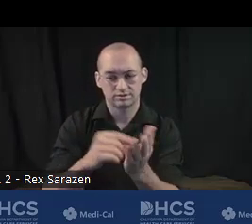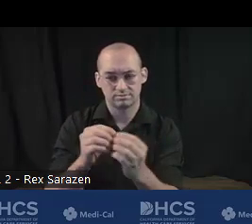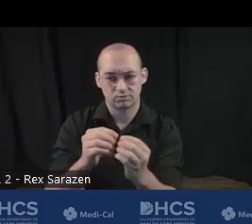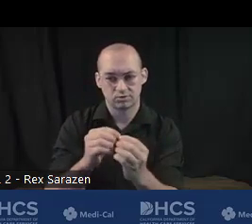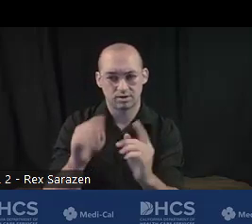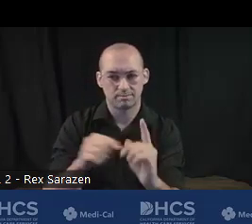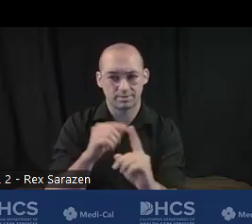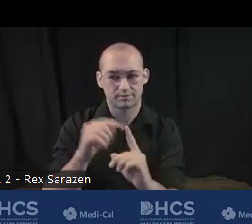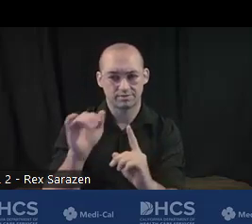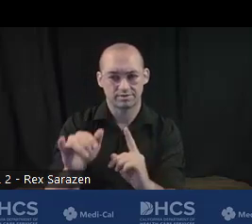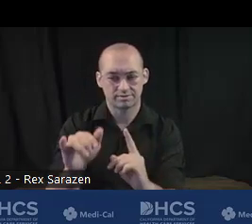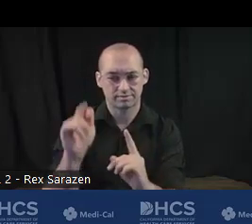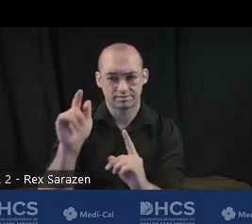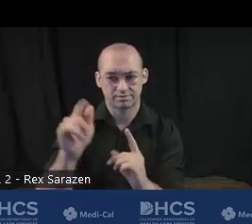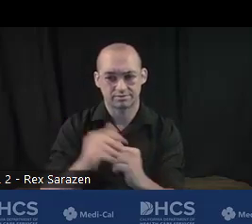on this.